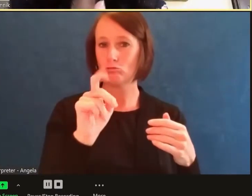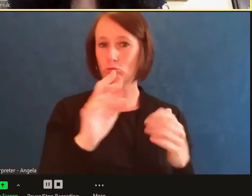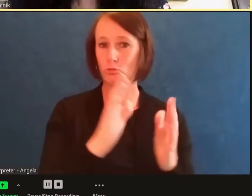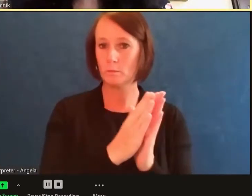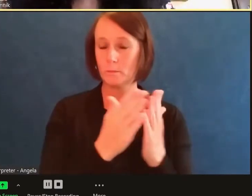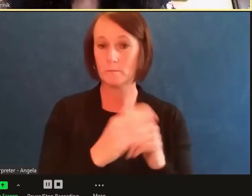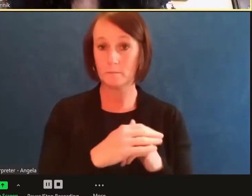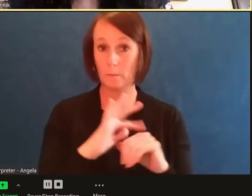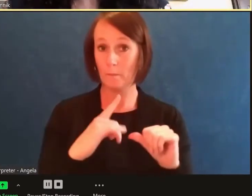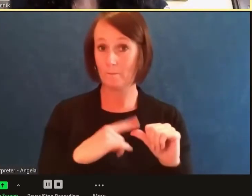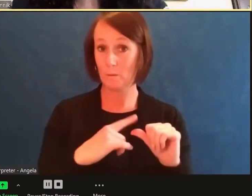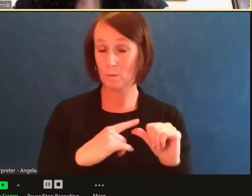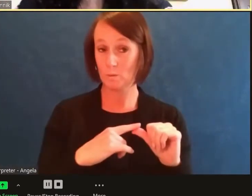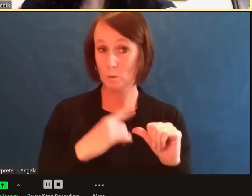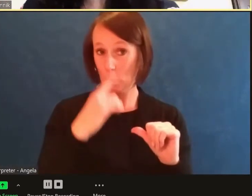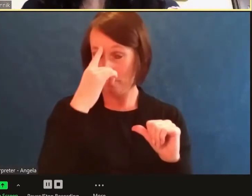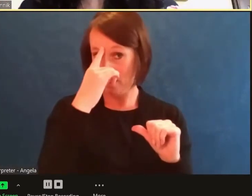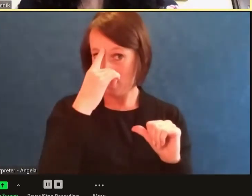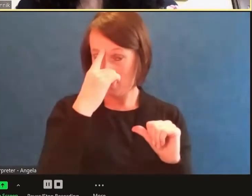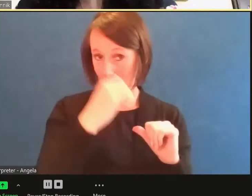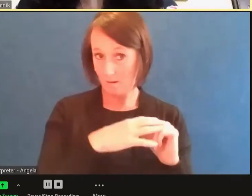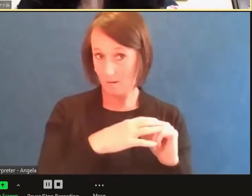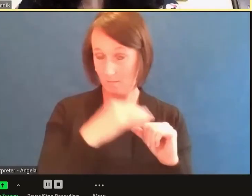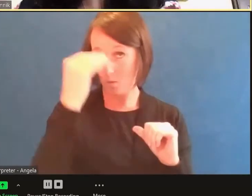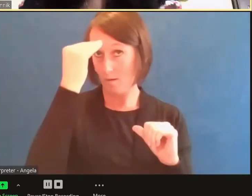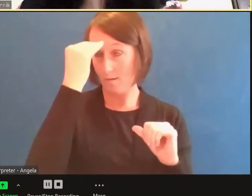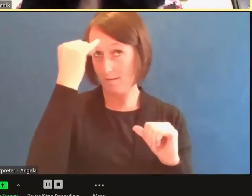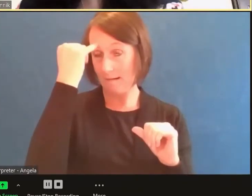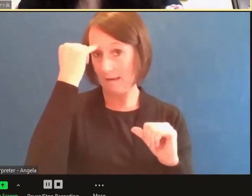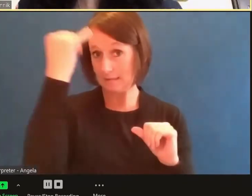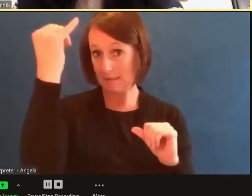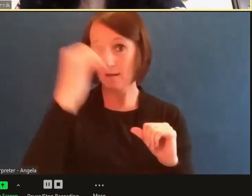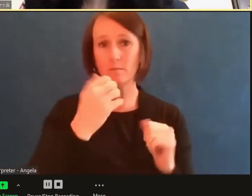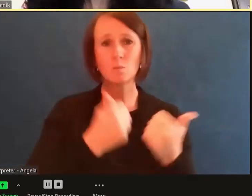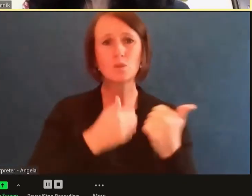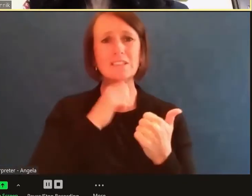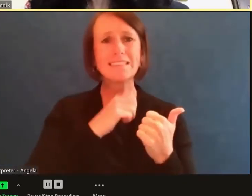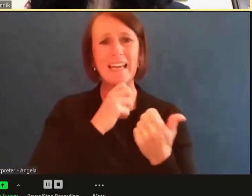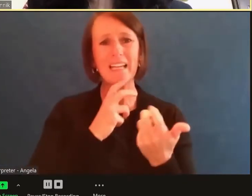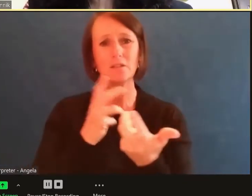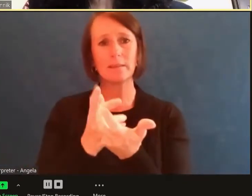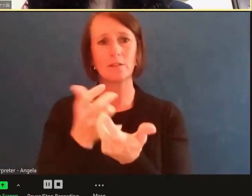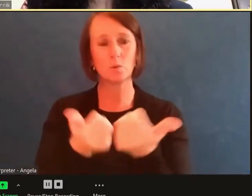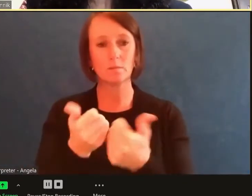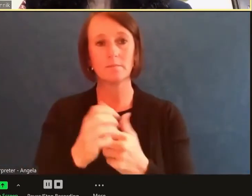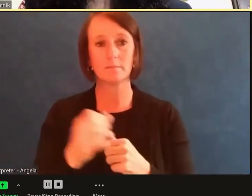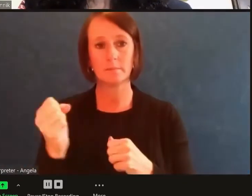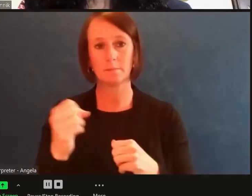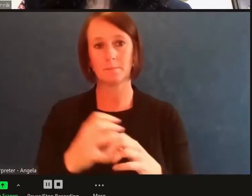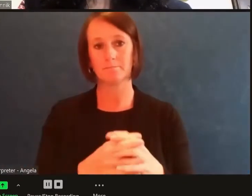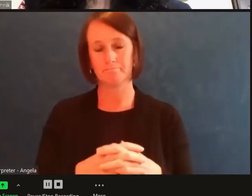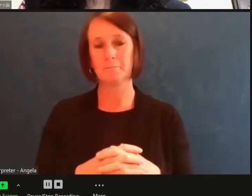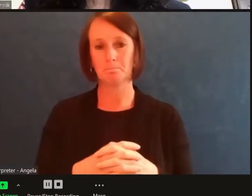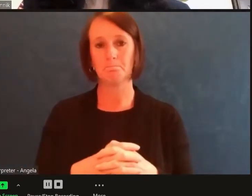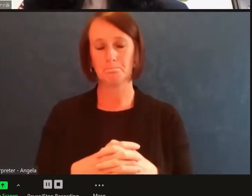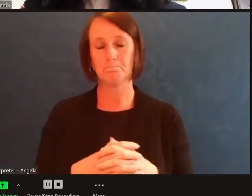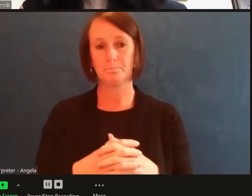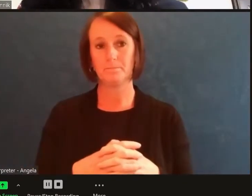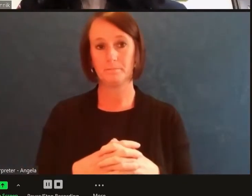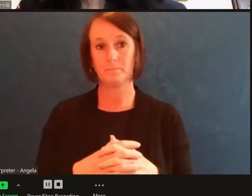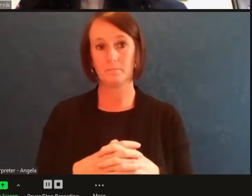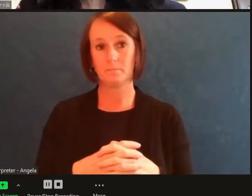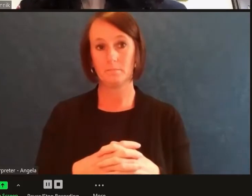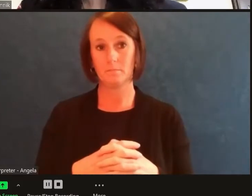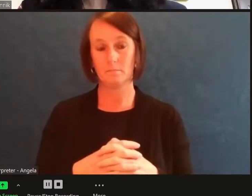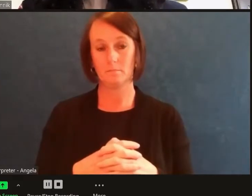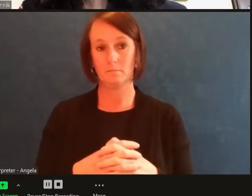one of the first things you think about when you get an idea, is what age group is this going to work with? Definitely.